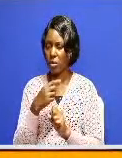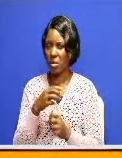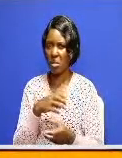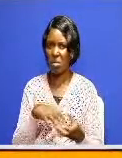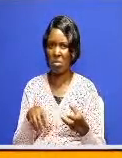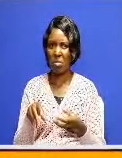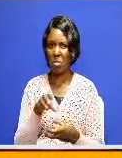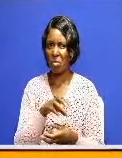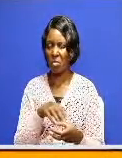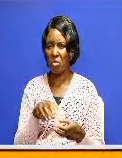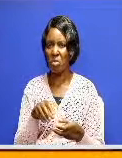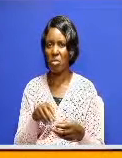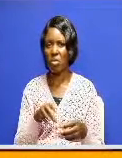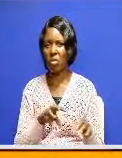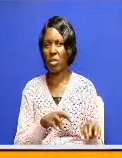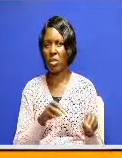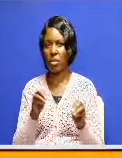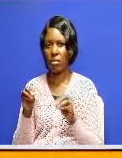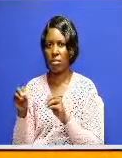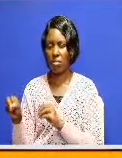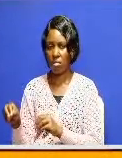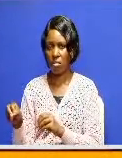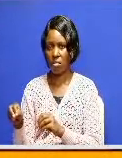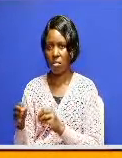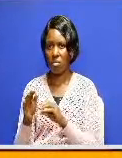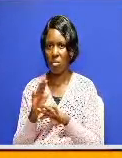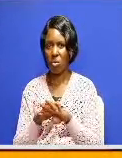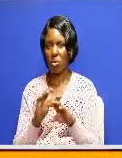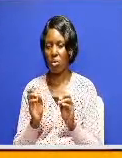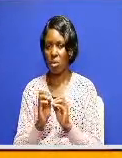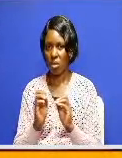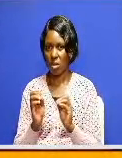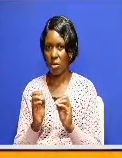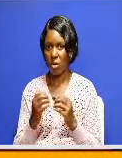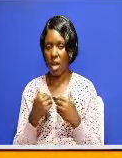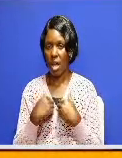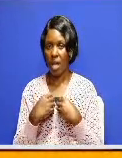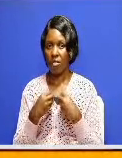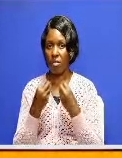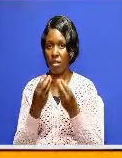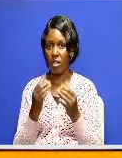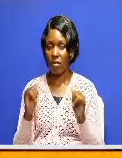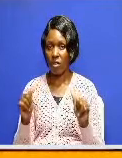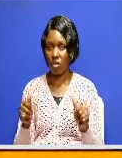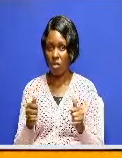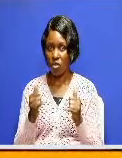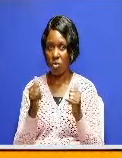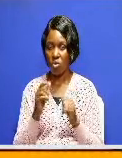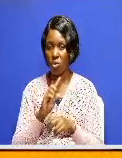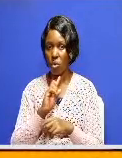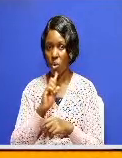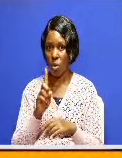eviction has been taking place, I've issued a new direction to the all